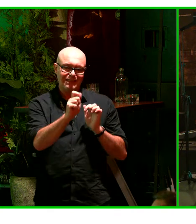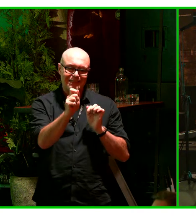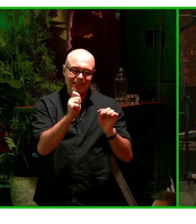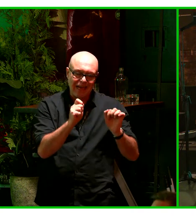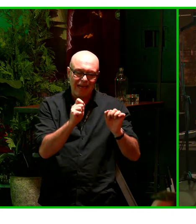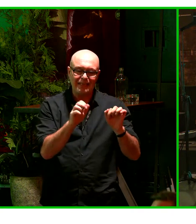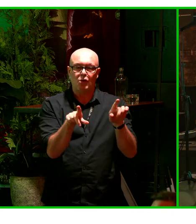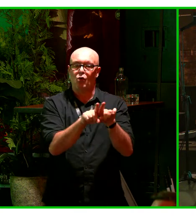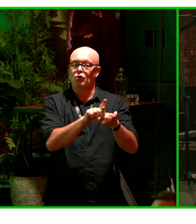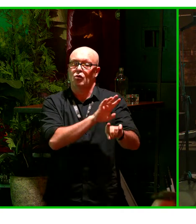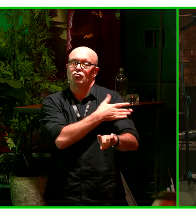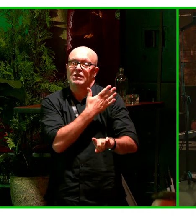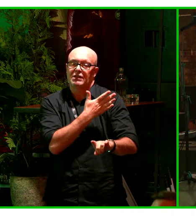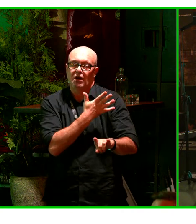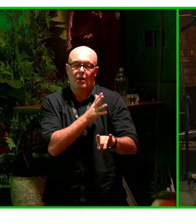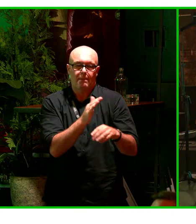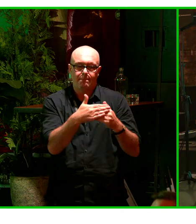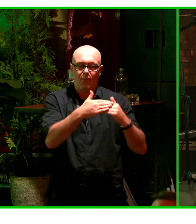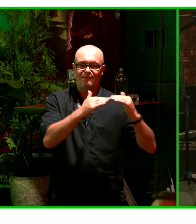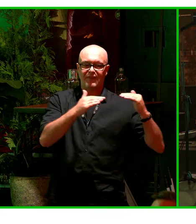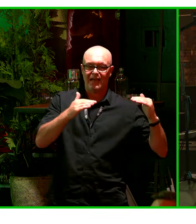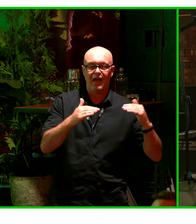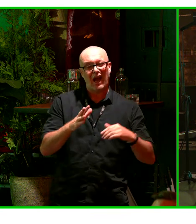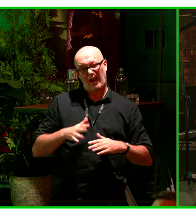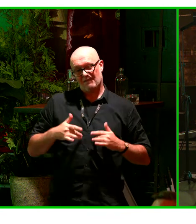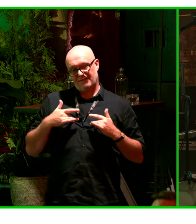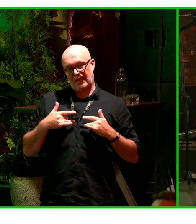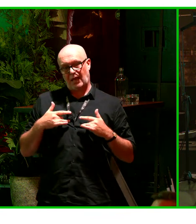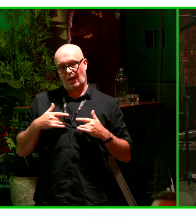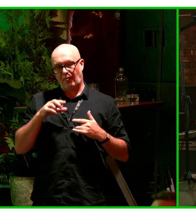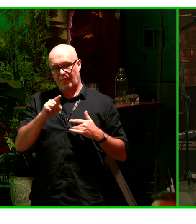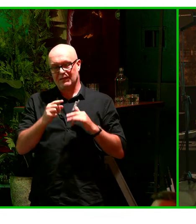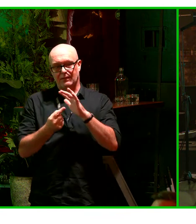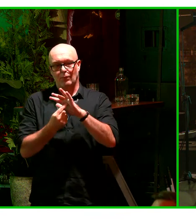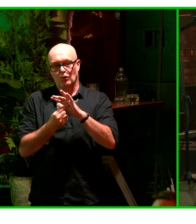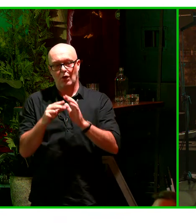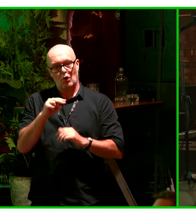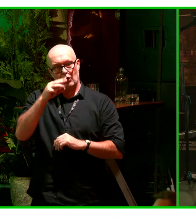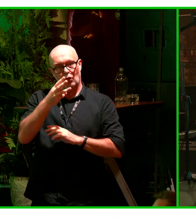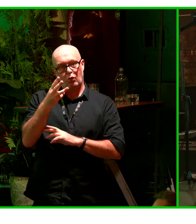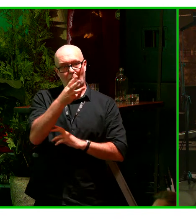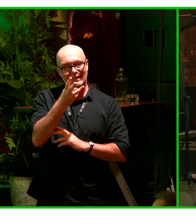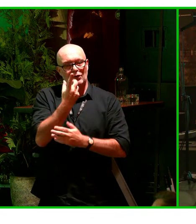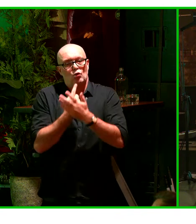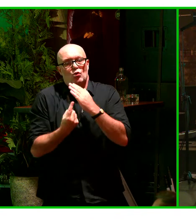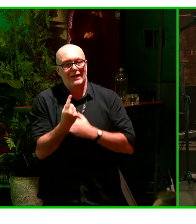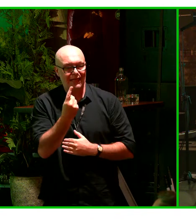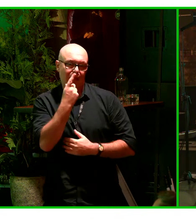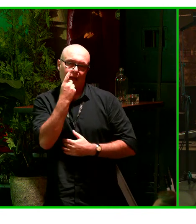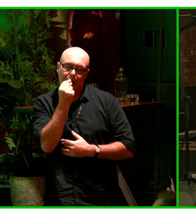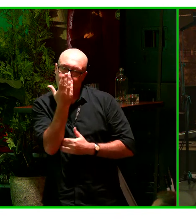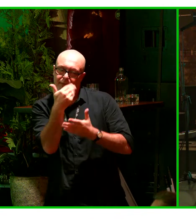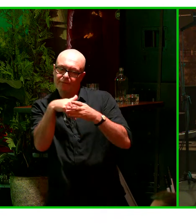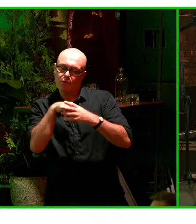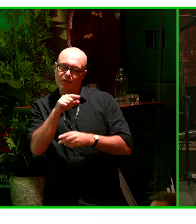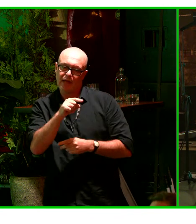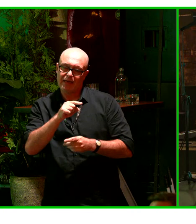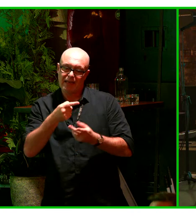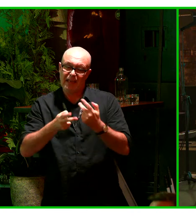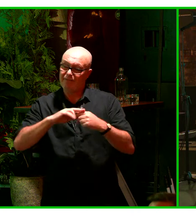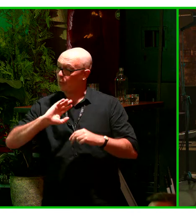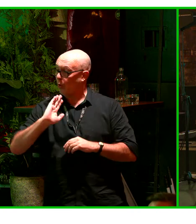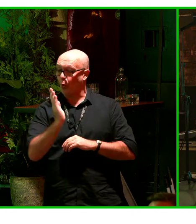And I think that's the argument the Northwest is uniquely placed to make. And if we can do that together across all of us, I